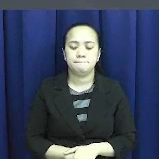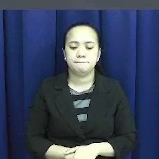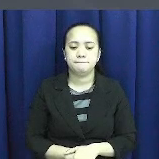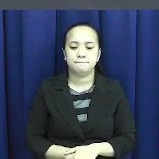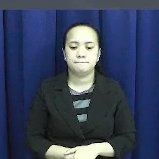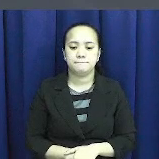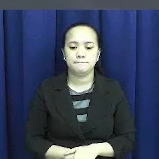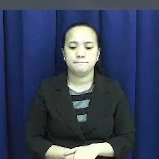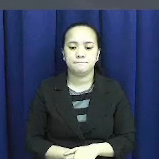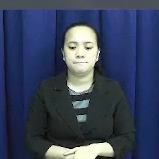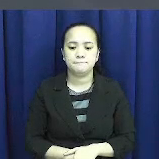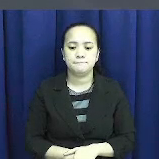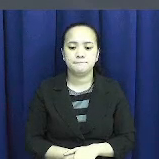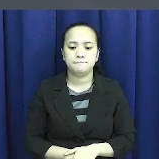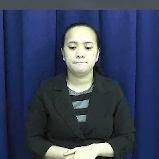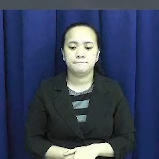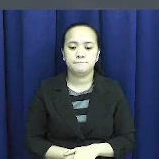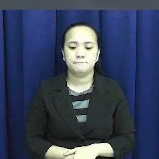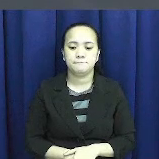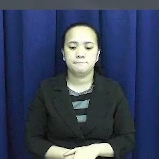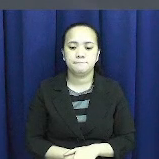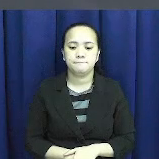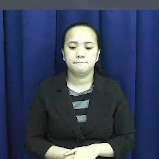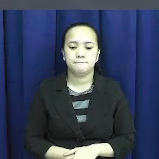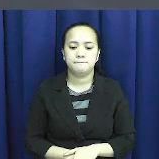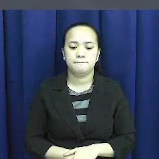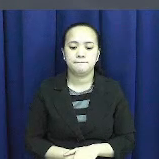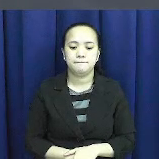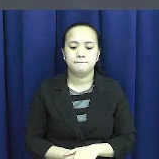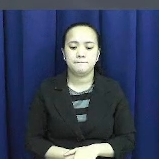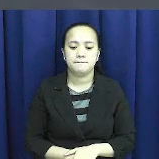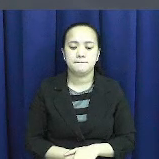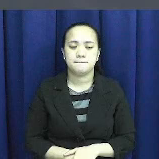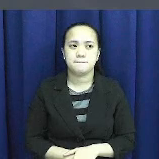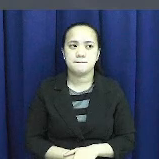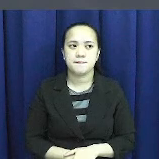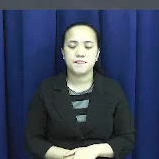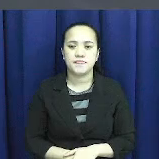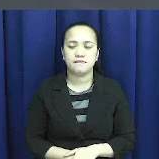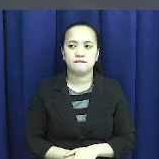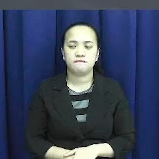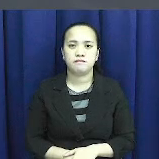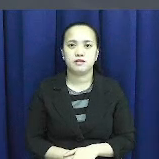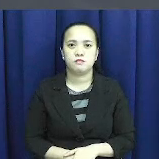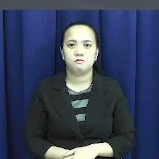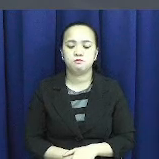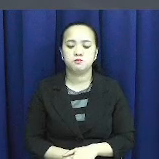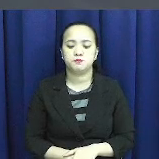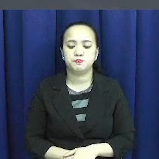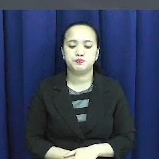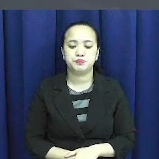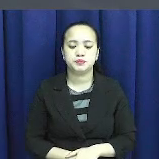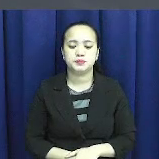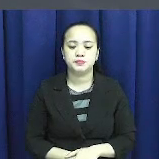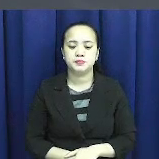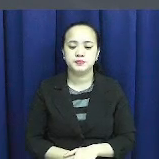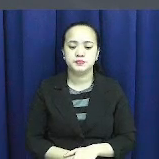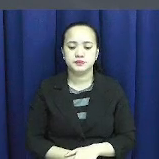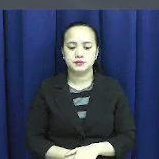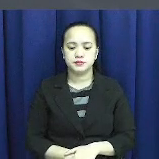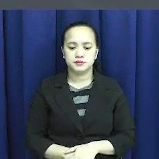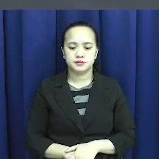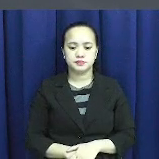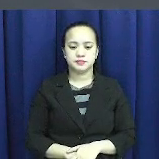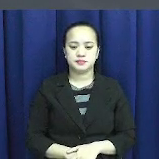be committed by ignorance, without knowledge of the congregation, that all the congregation shall offer one